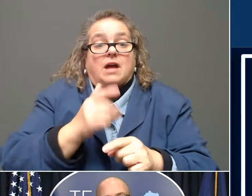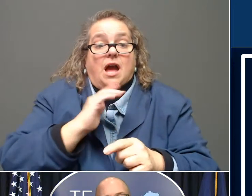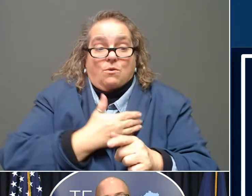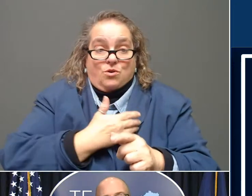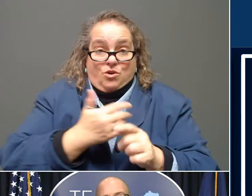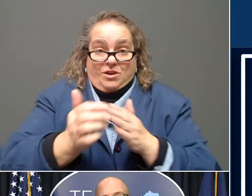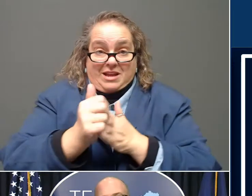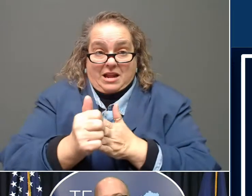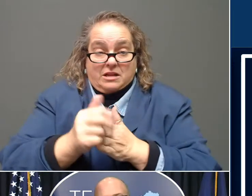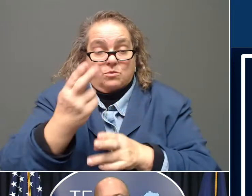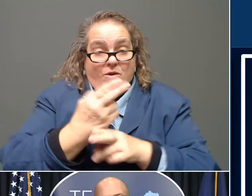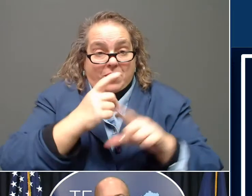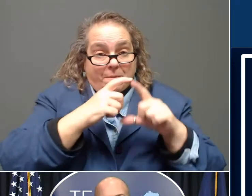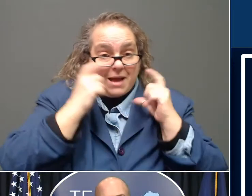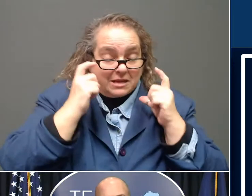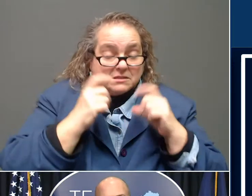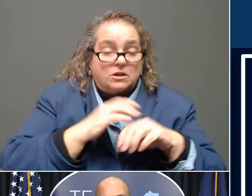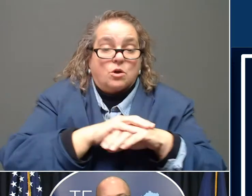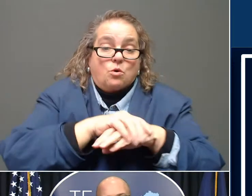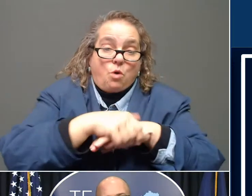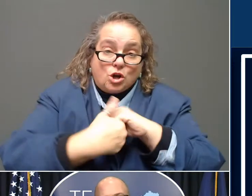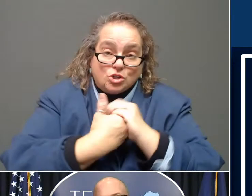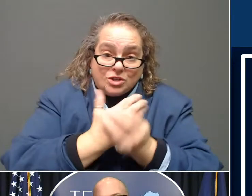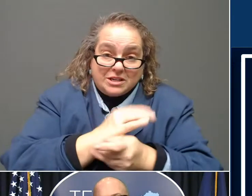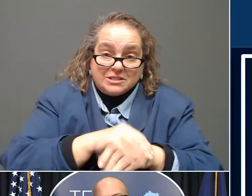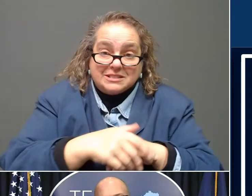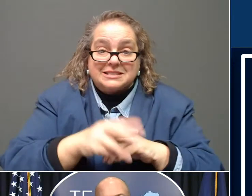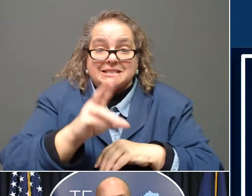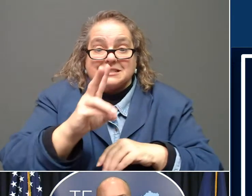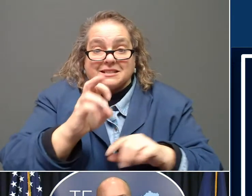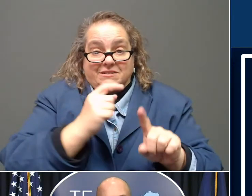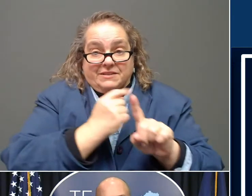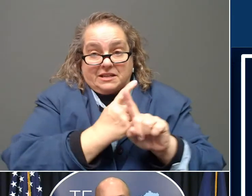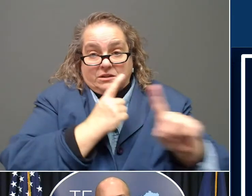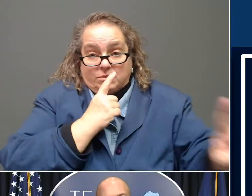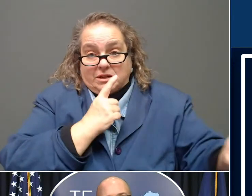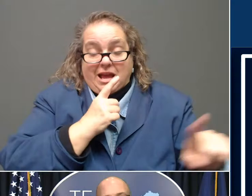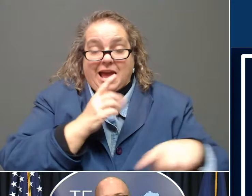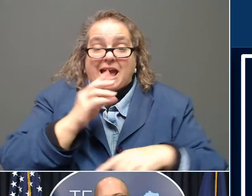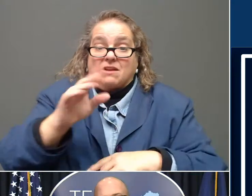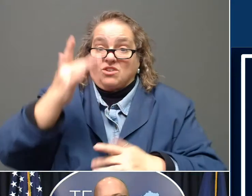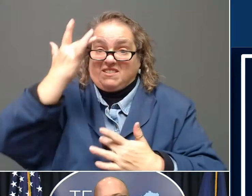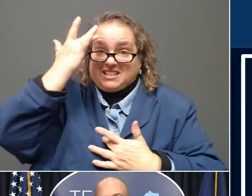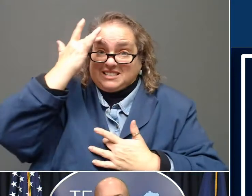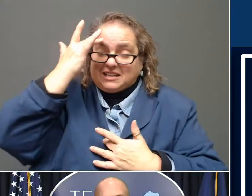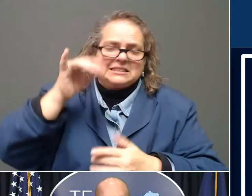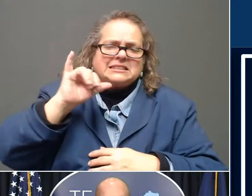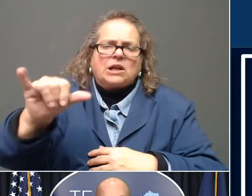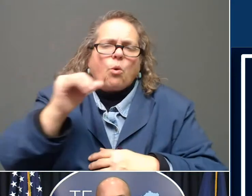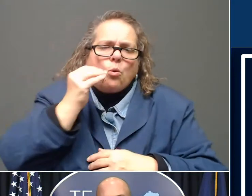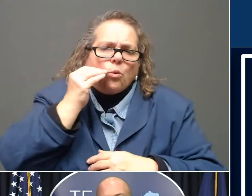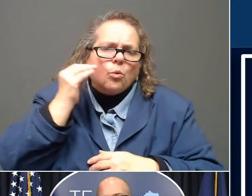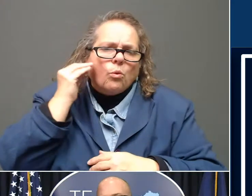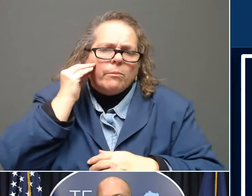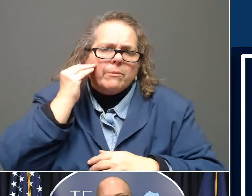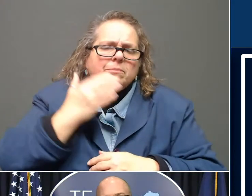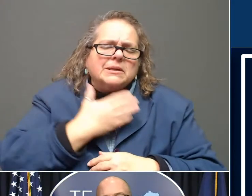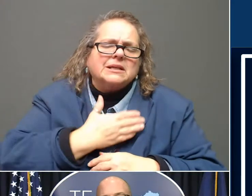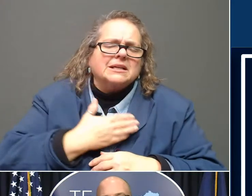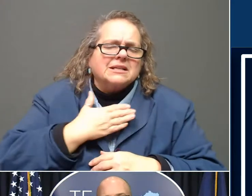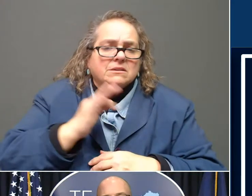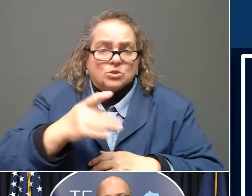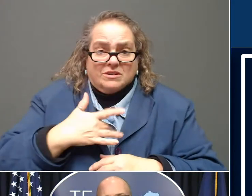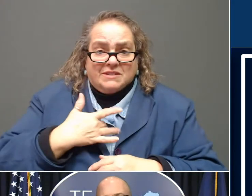game, but do it in a small group. And make sure when you do that, you maintain your 6 feet of social distancing and that you wear your mask